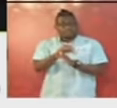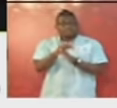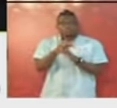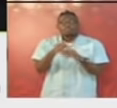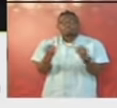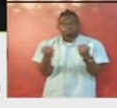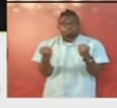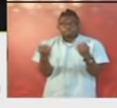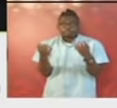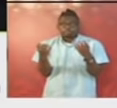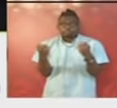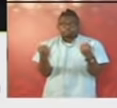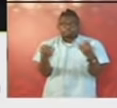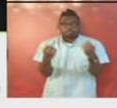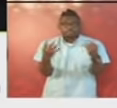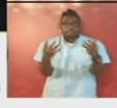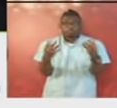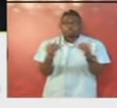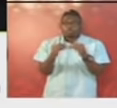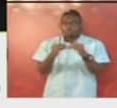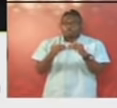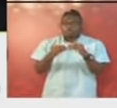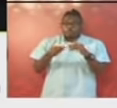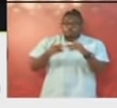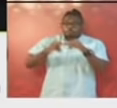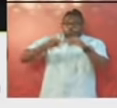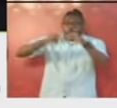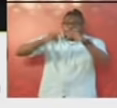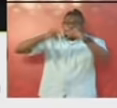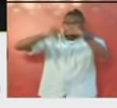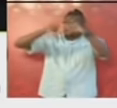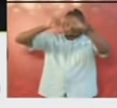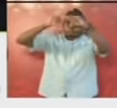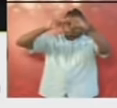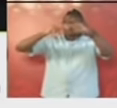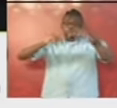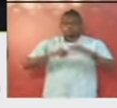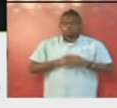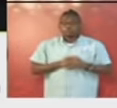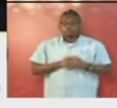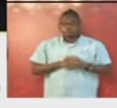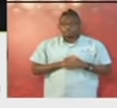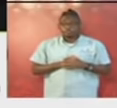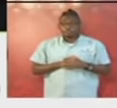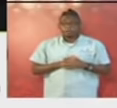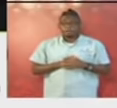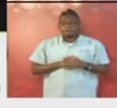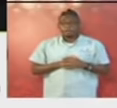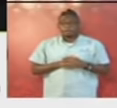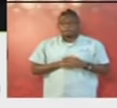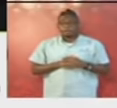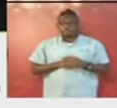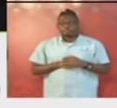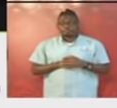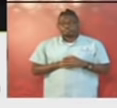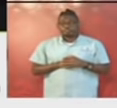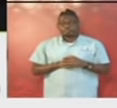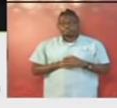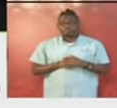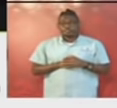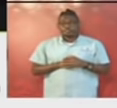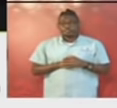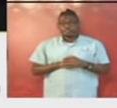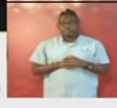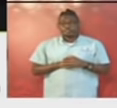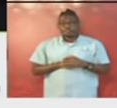starts to go up again. So the magnitude of the increase is going down, and then it starts to increase again in the month of August.